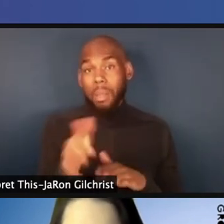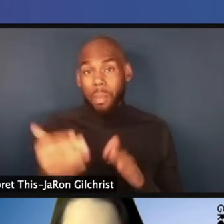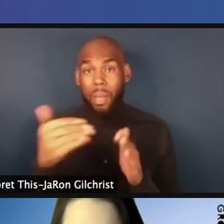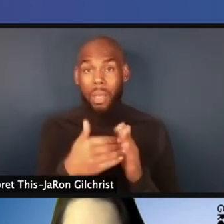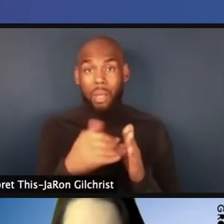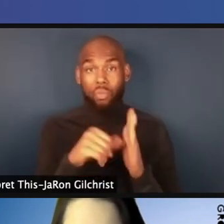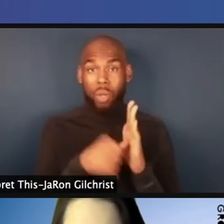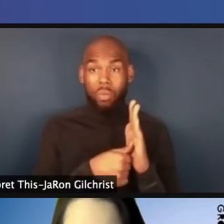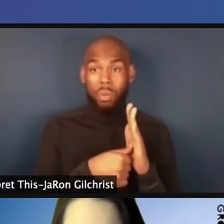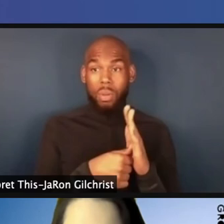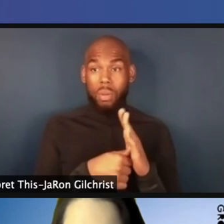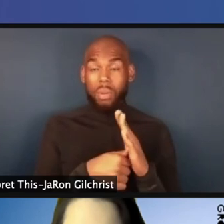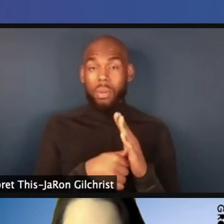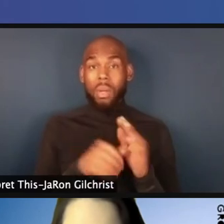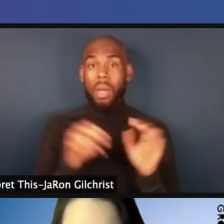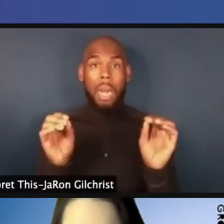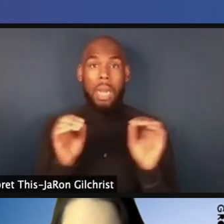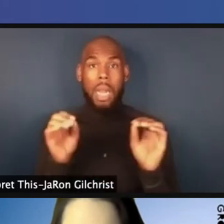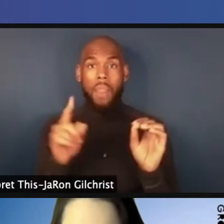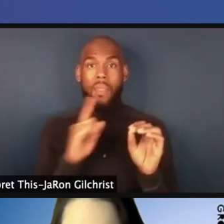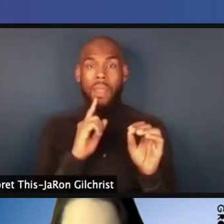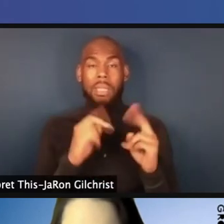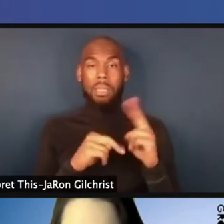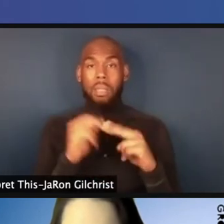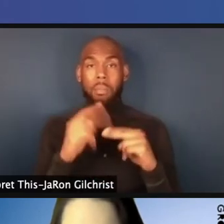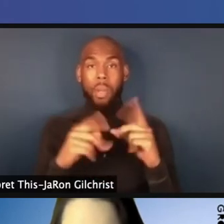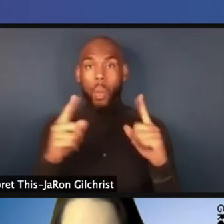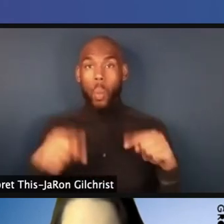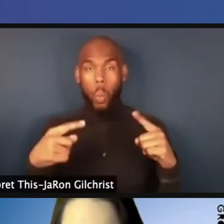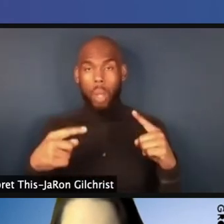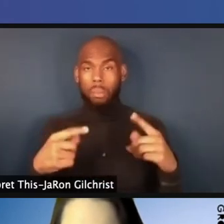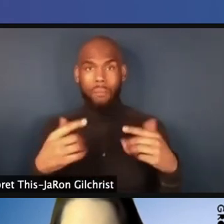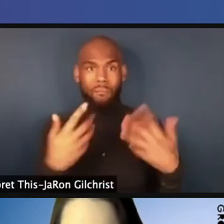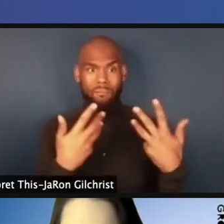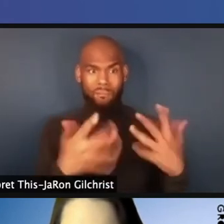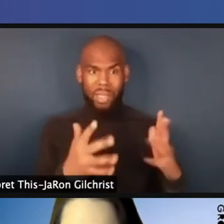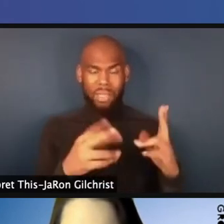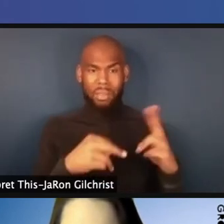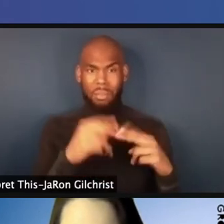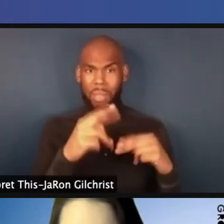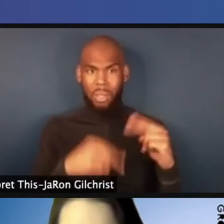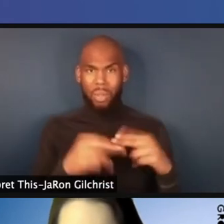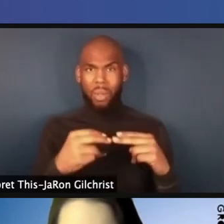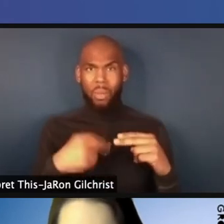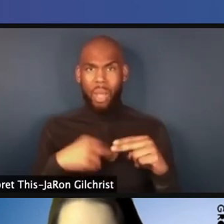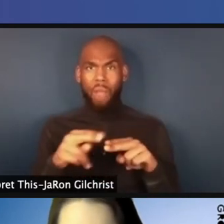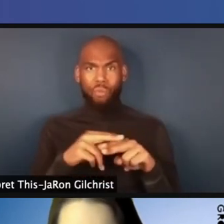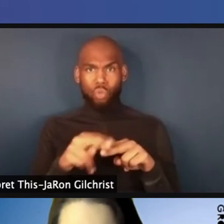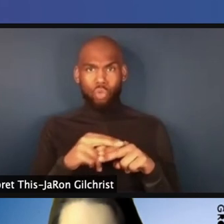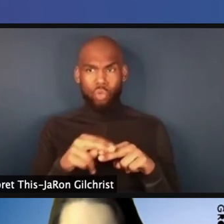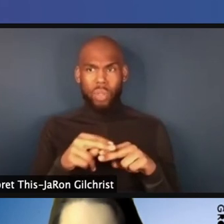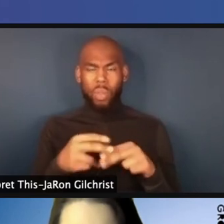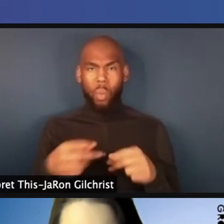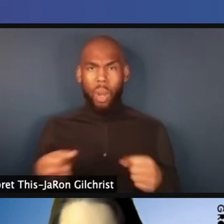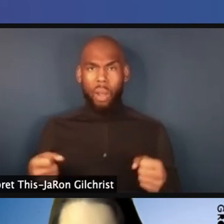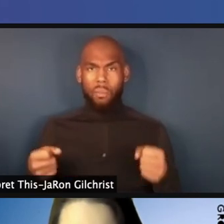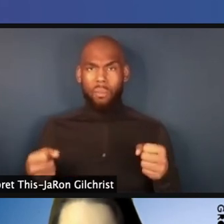none of this is building the wheel. The wheel done been built. We got trains, we got wheelbarrows, whatever you want, we got it